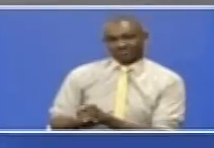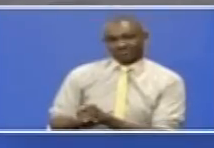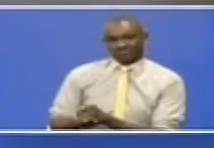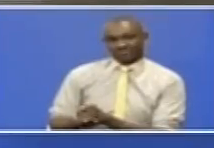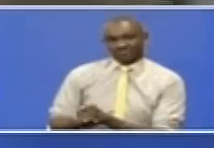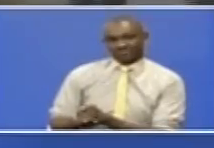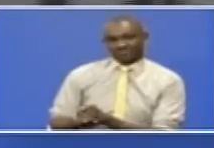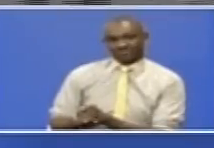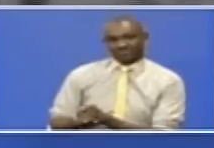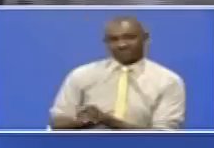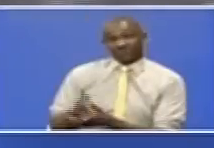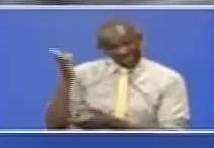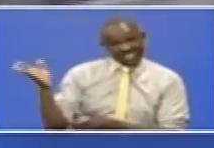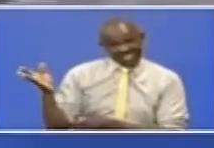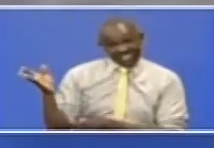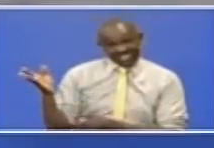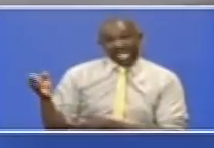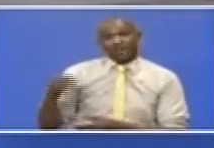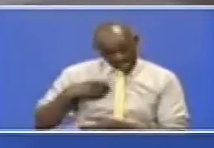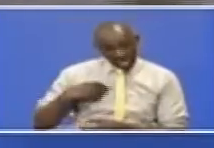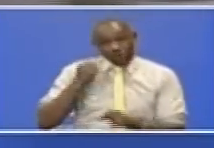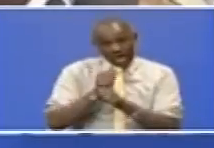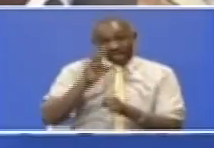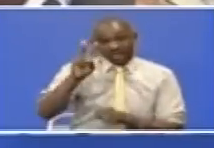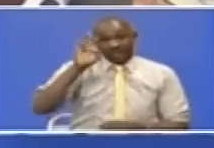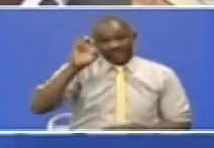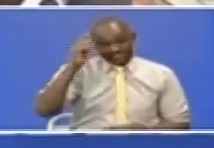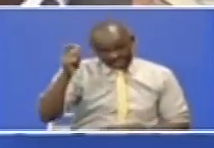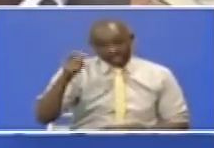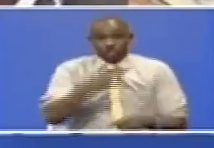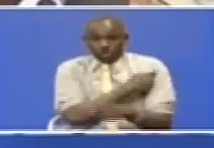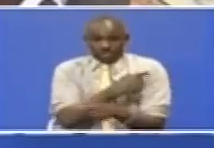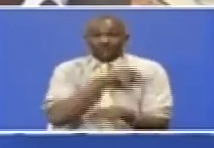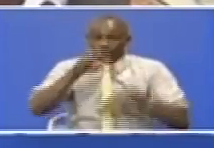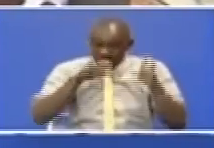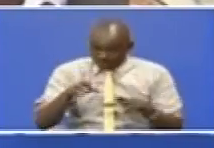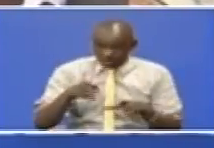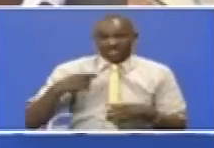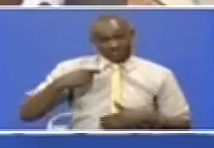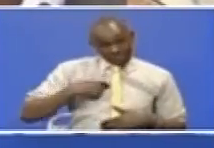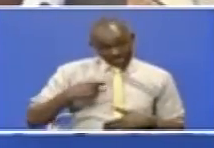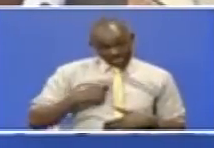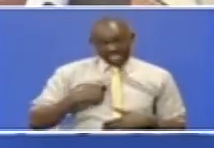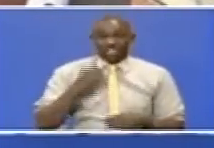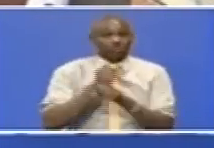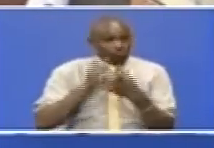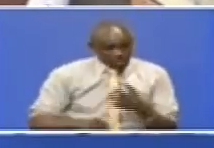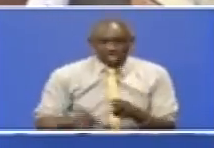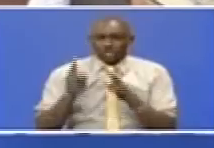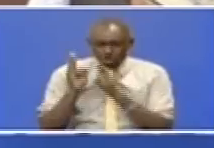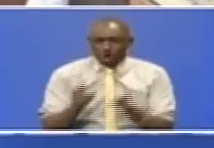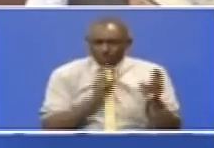Luckily, I'm a vet by profession, and then we normally have to carry out the